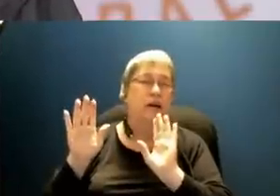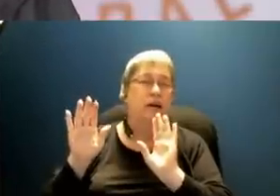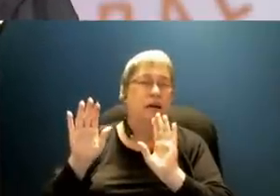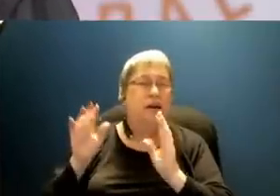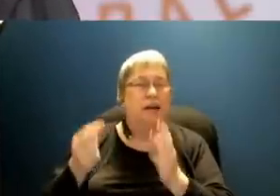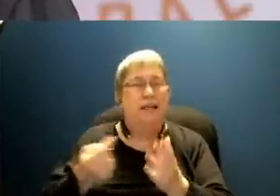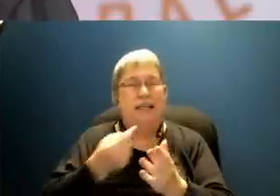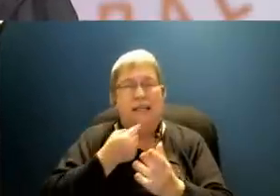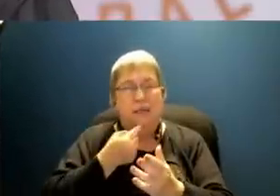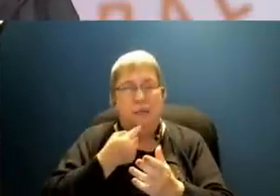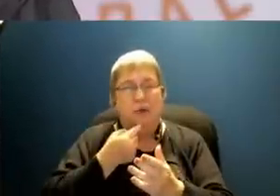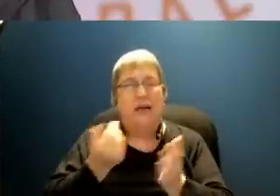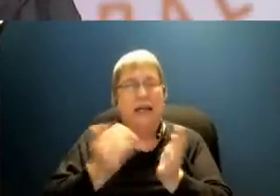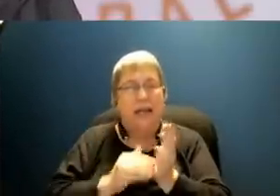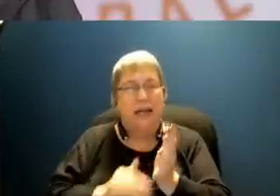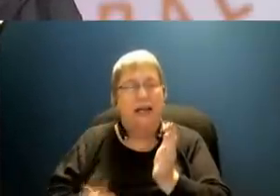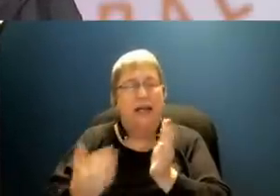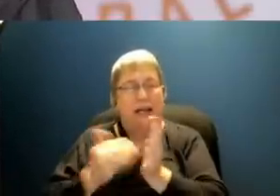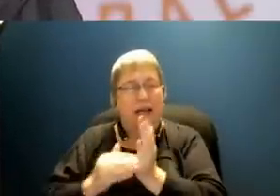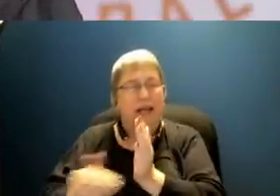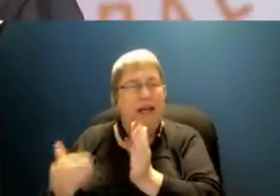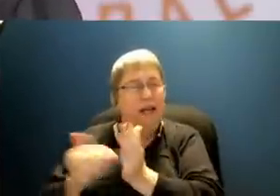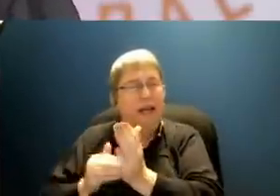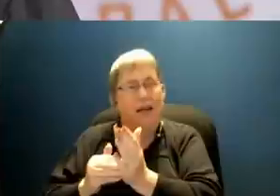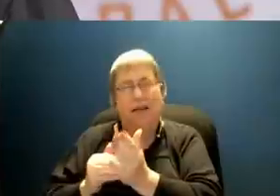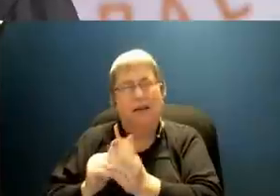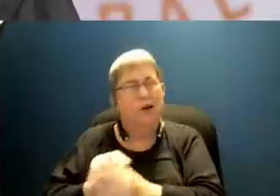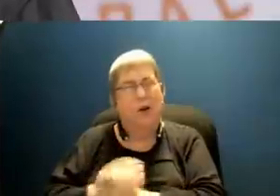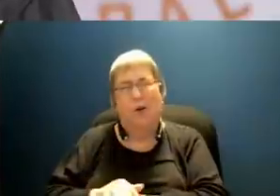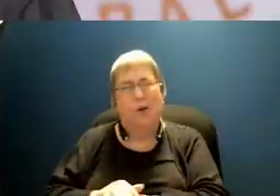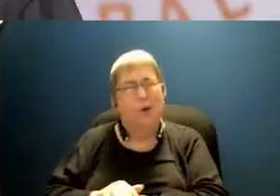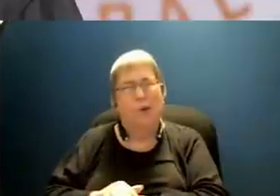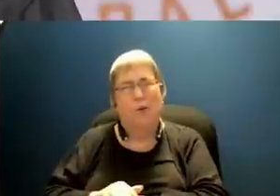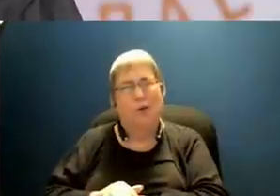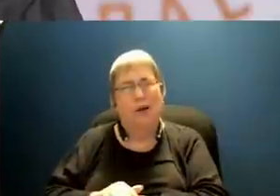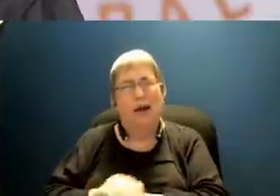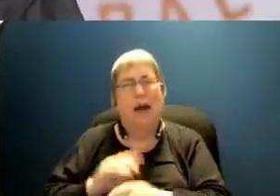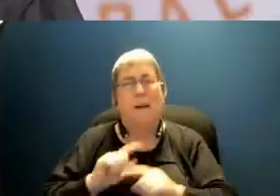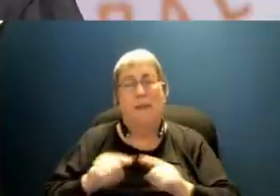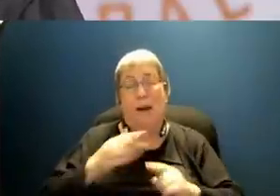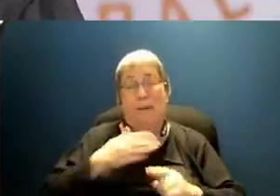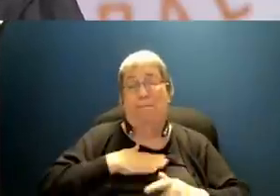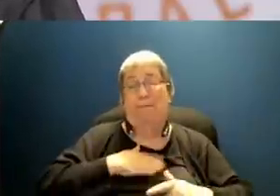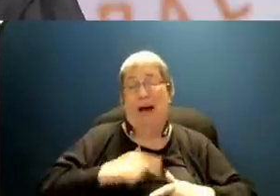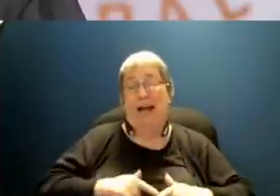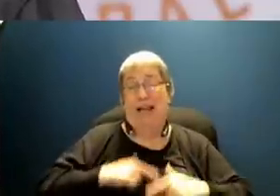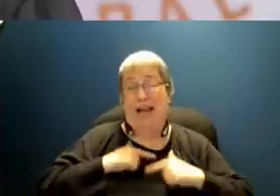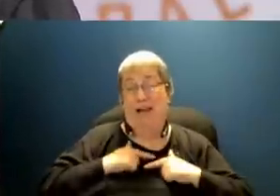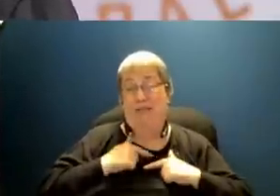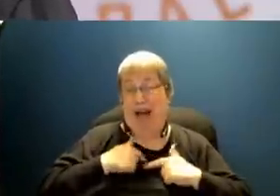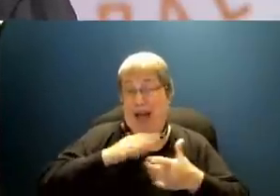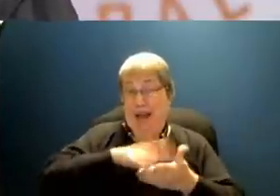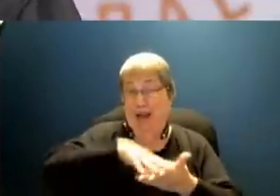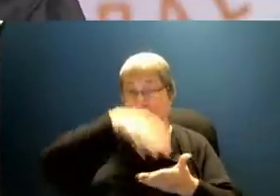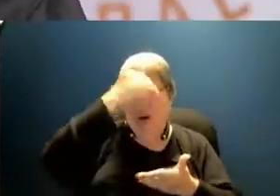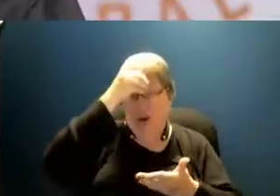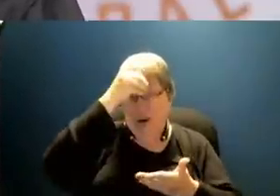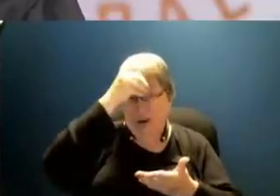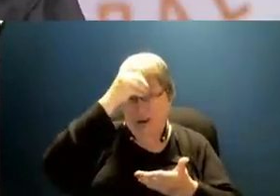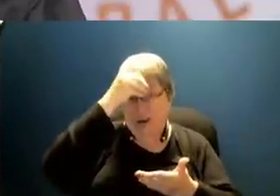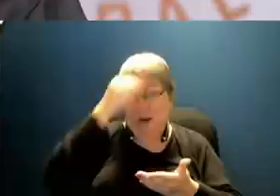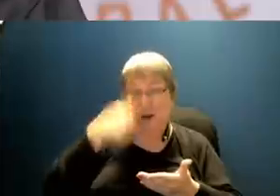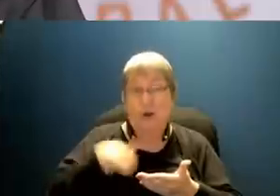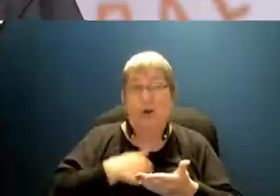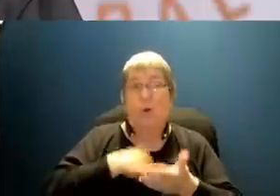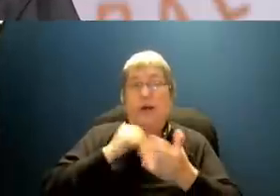by the results time and time again. But if there's one thing that my life has taught me, it's that we can recycle that